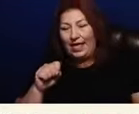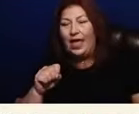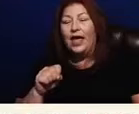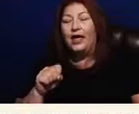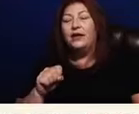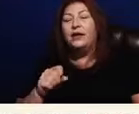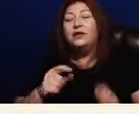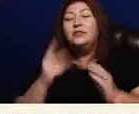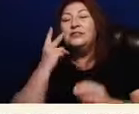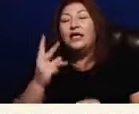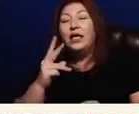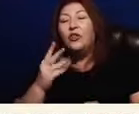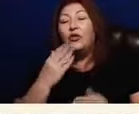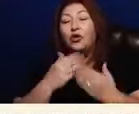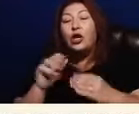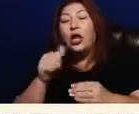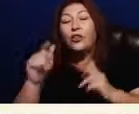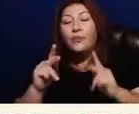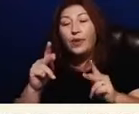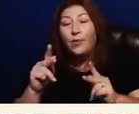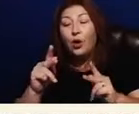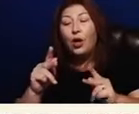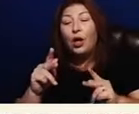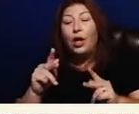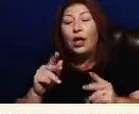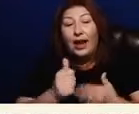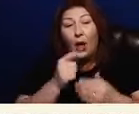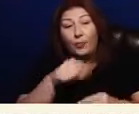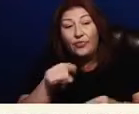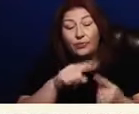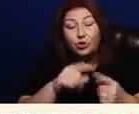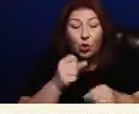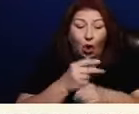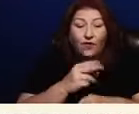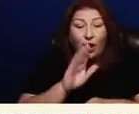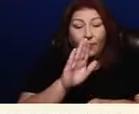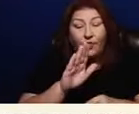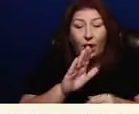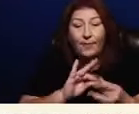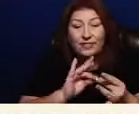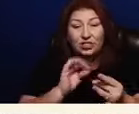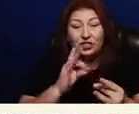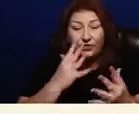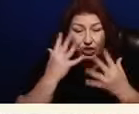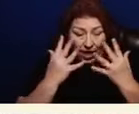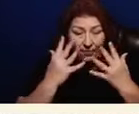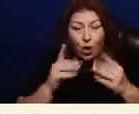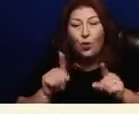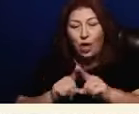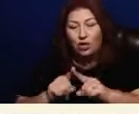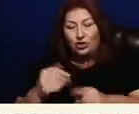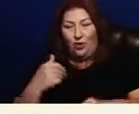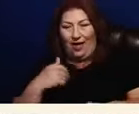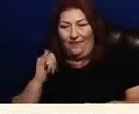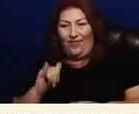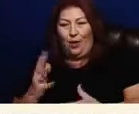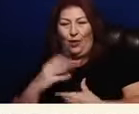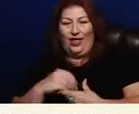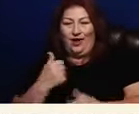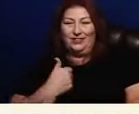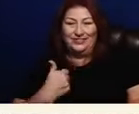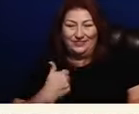and we have to remember that if we reflect the good in others and help them to overcome their messages of shame, we also have that attribute within us.